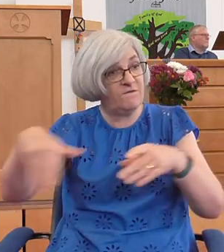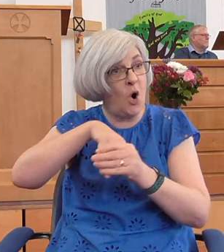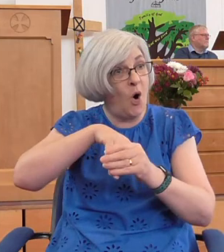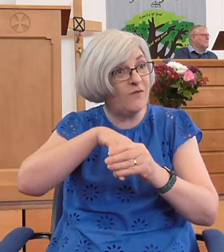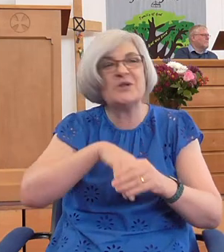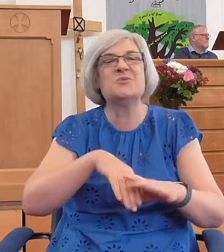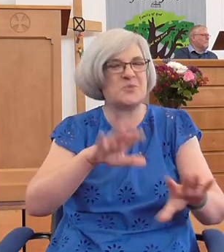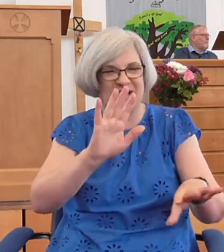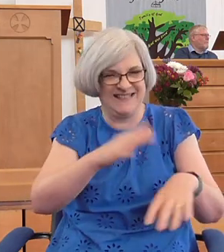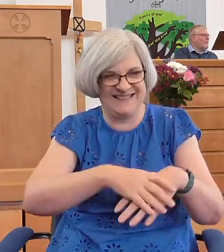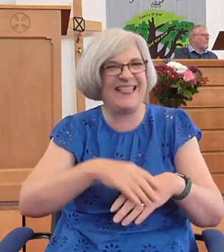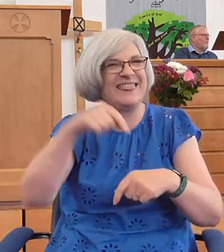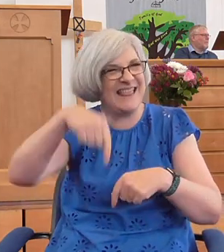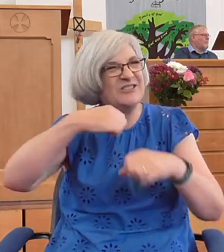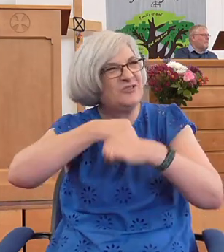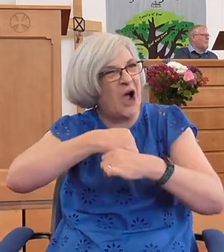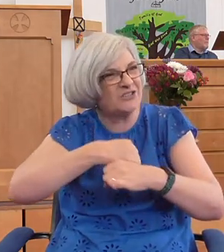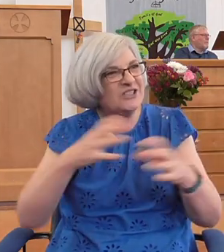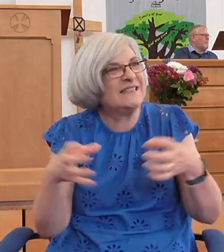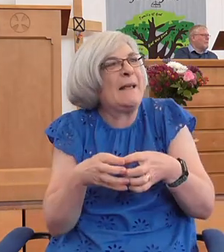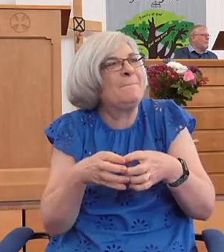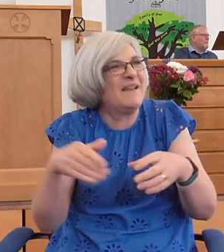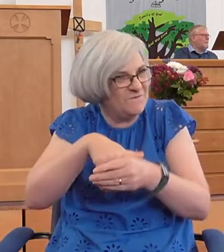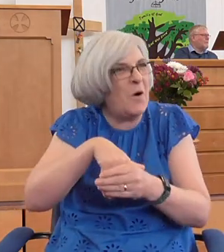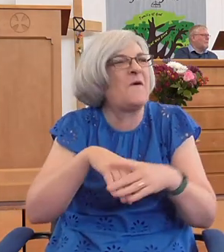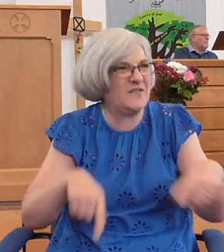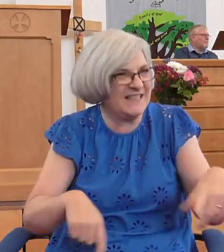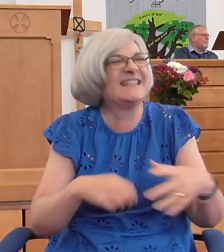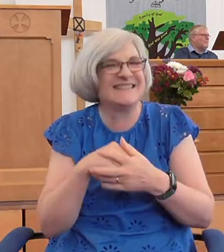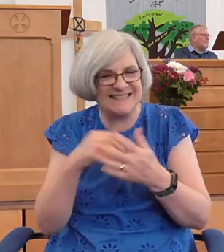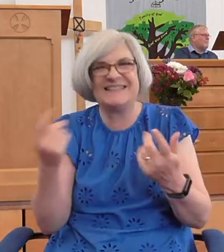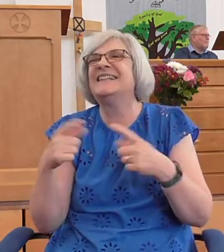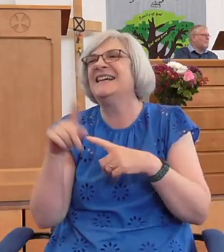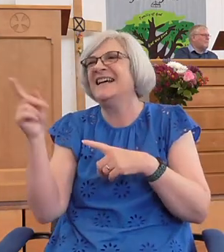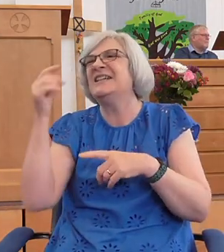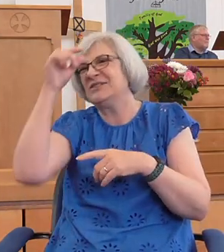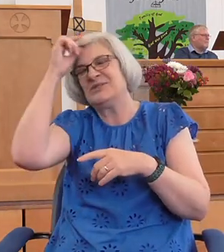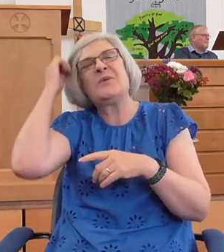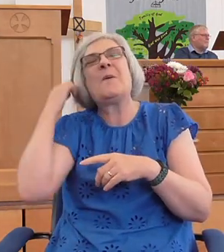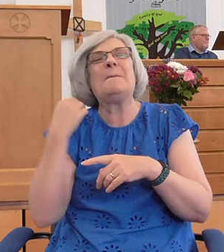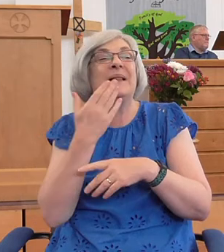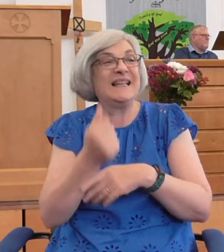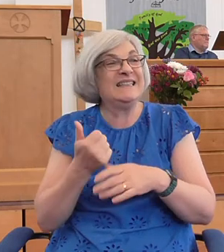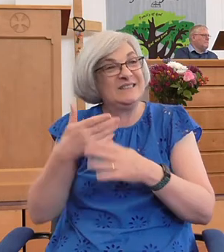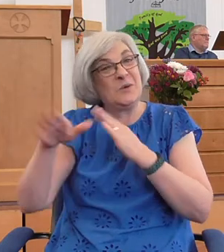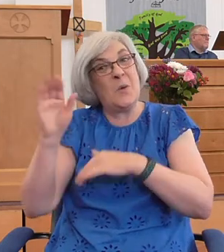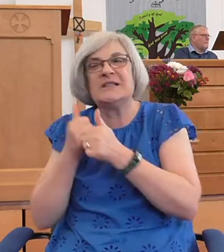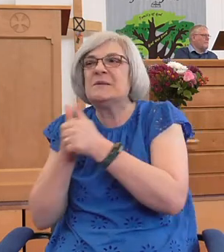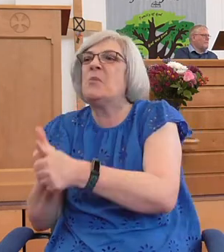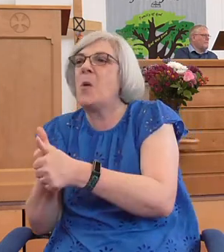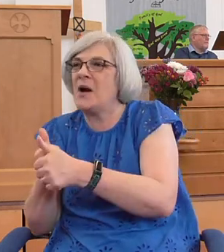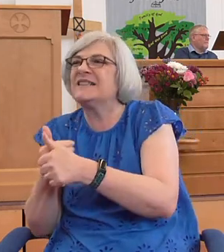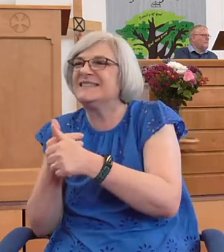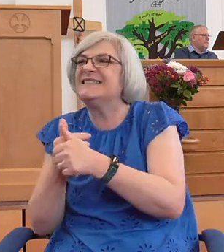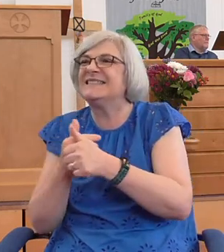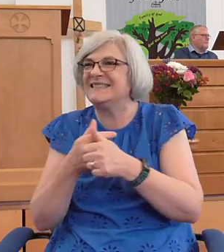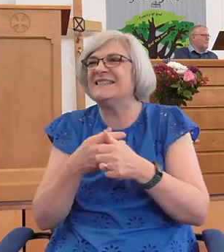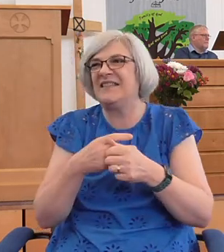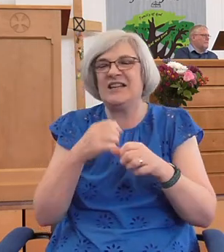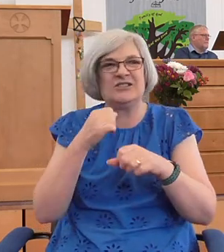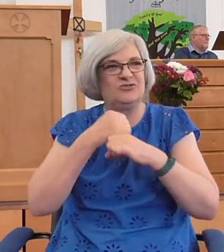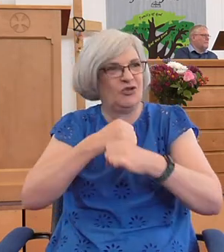free afternoon, please, and the rain stops, please go and support them. And we hope they have a good